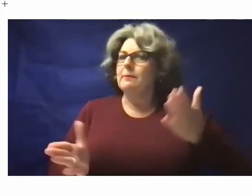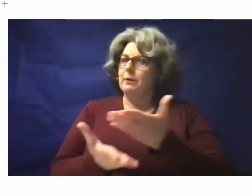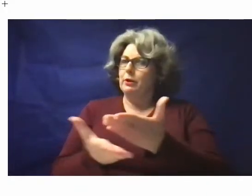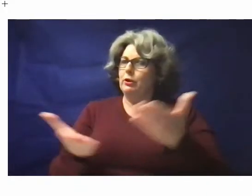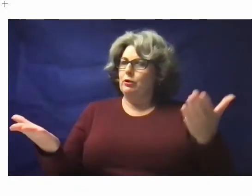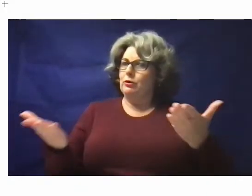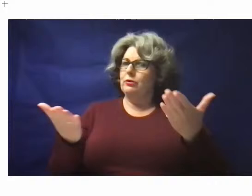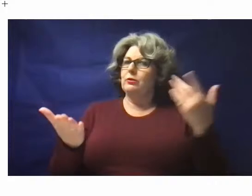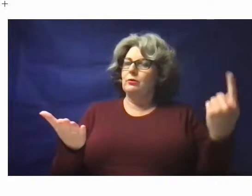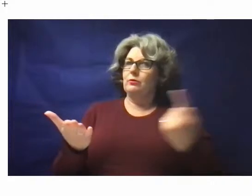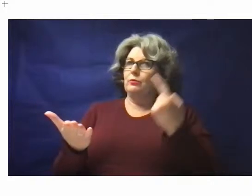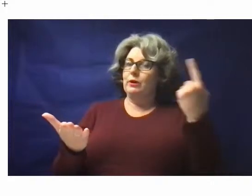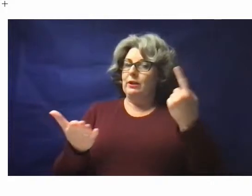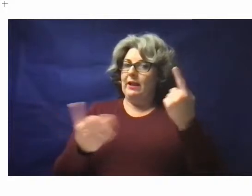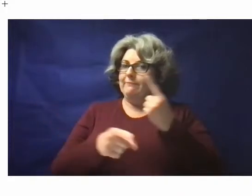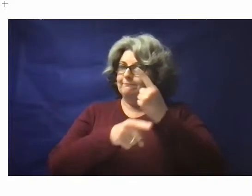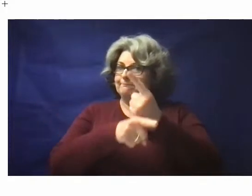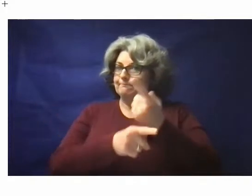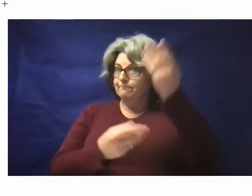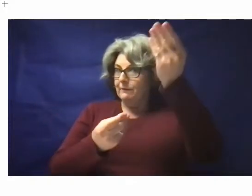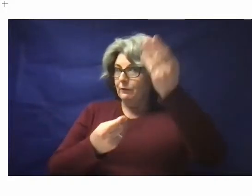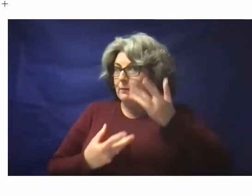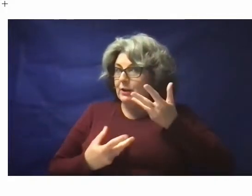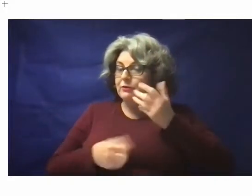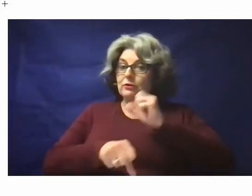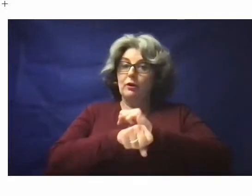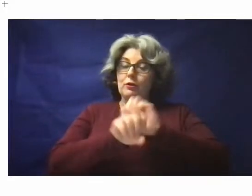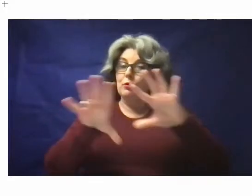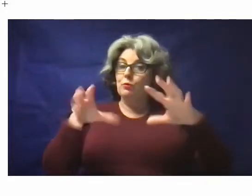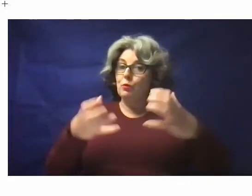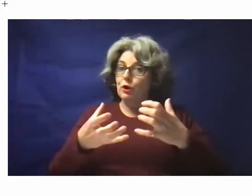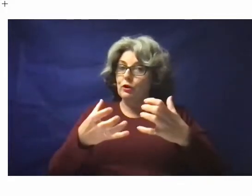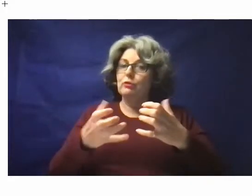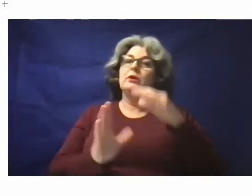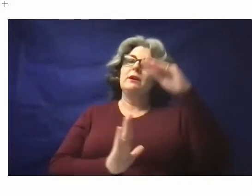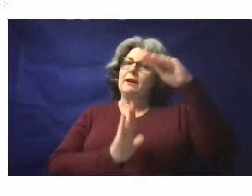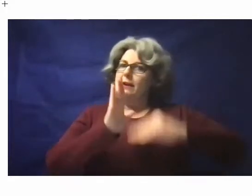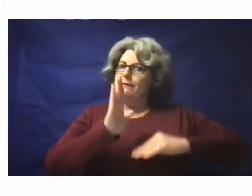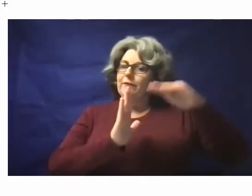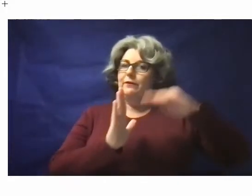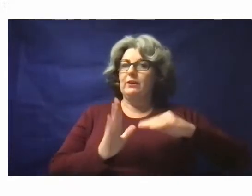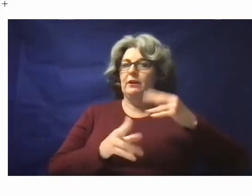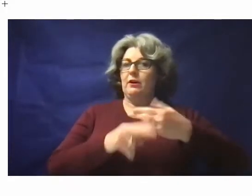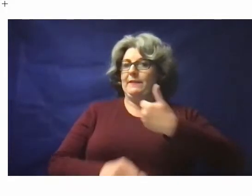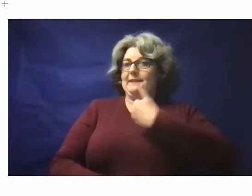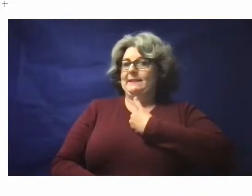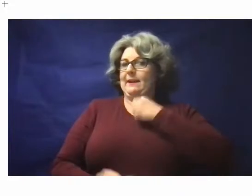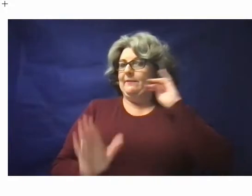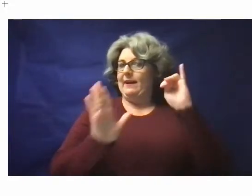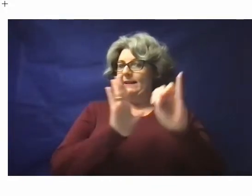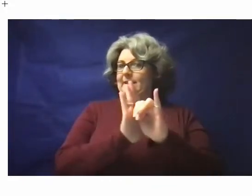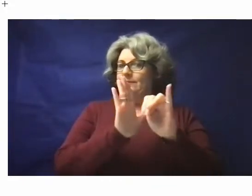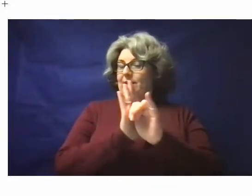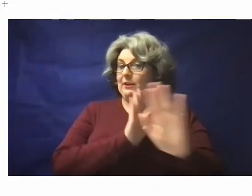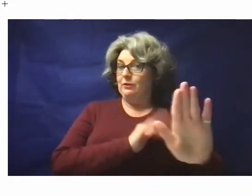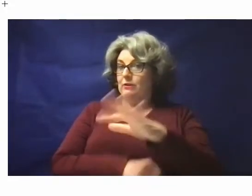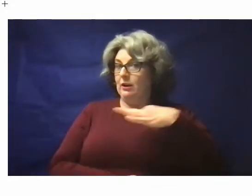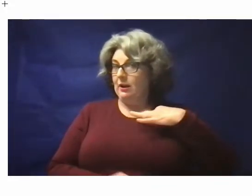only have accurate information on our workforce if you complete the self-identification section of your